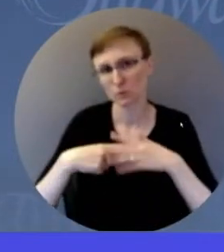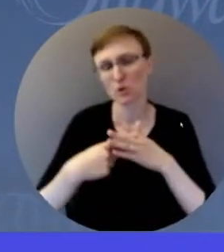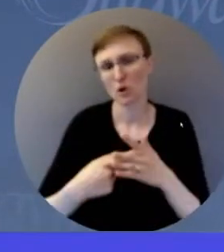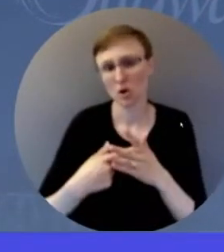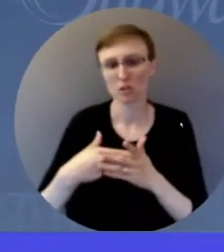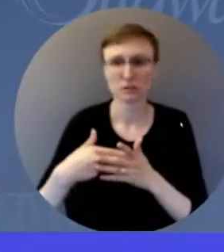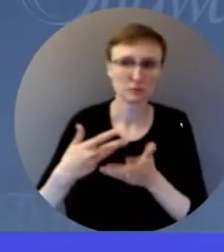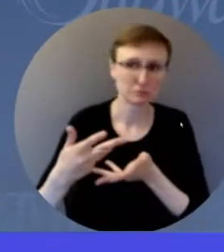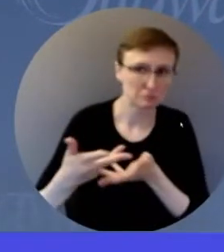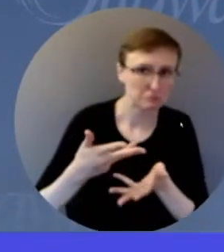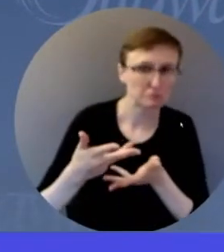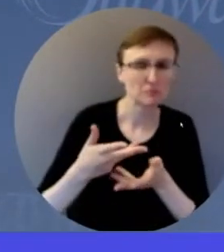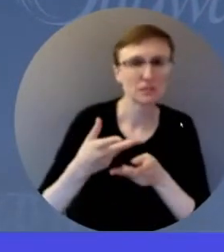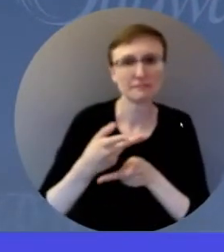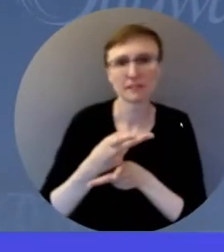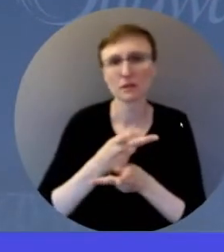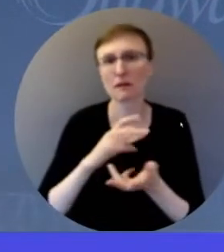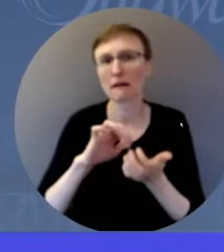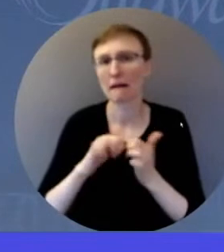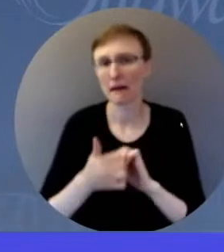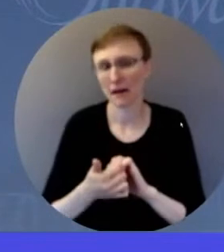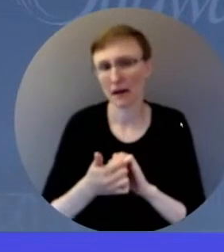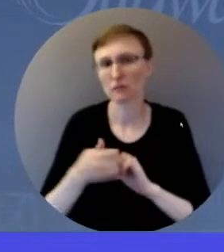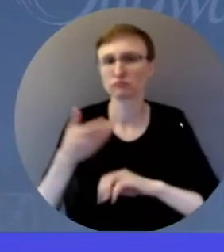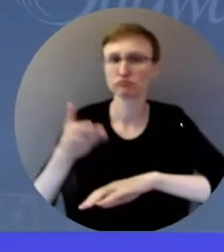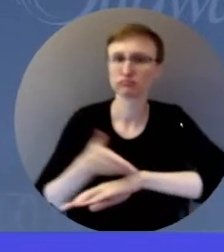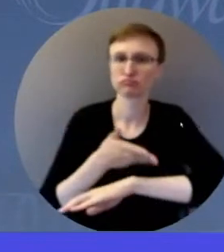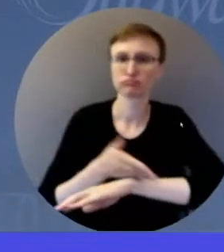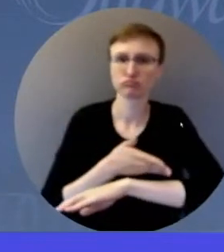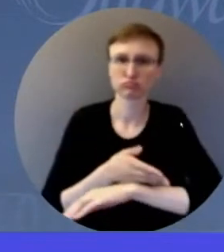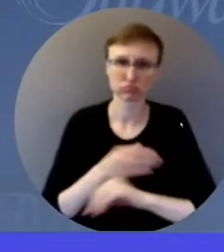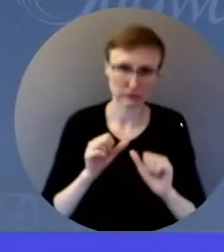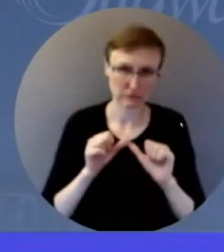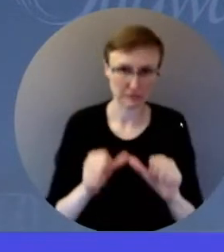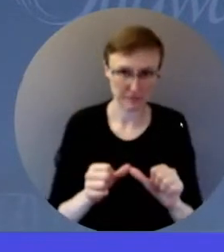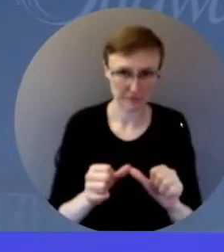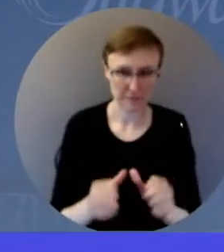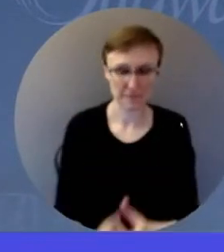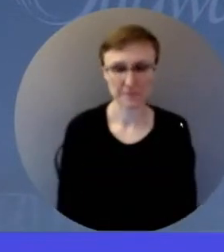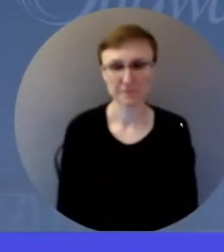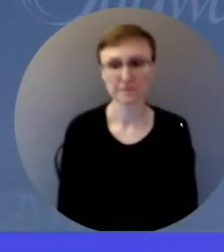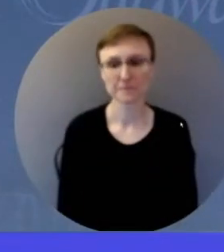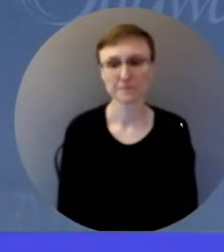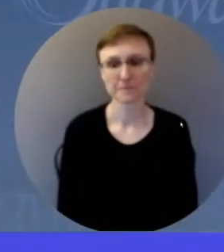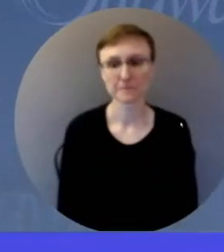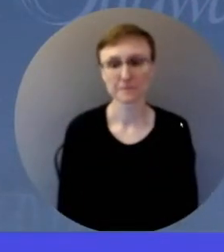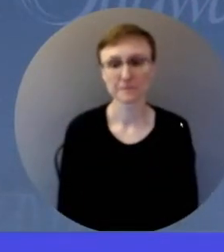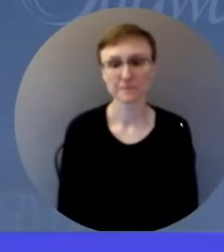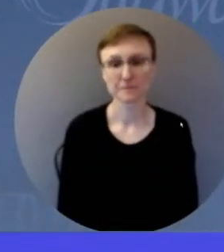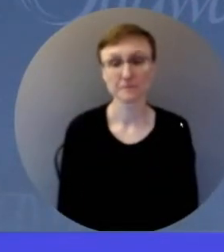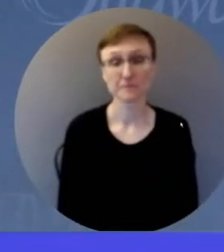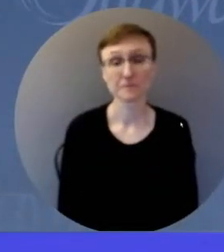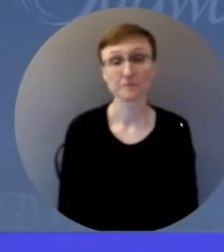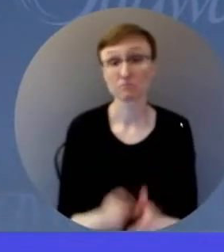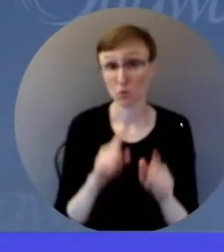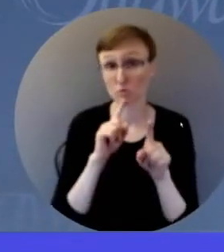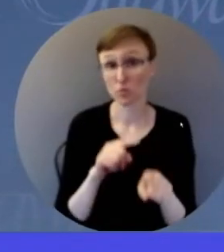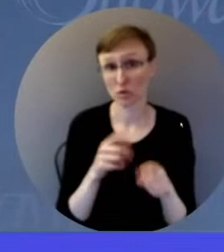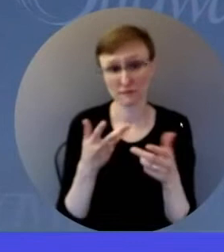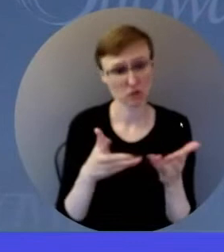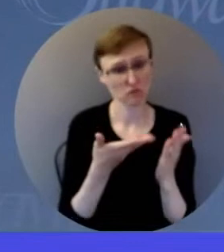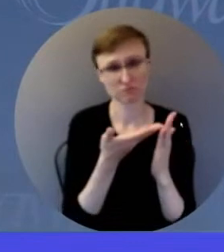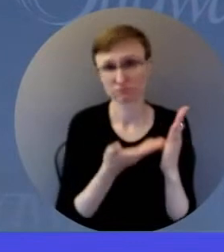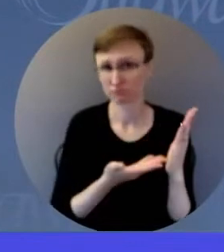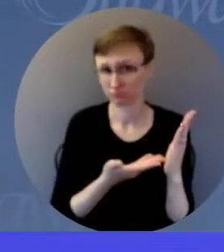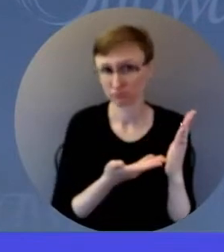we continue the revitalization of Lansdowne. And as the report indicates, and I've certainly stressed with